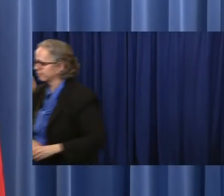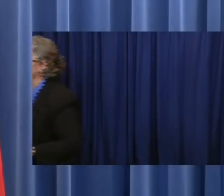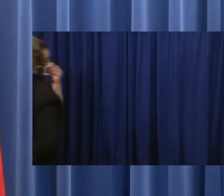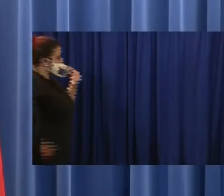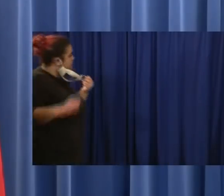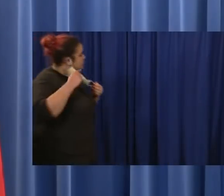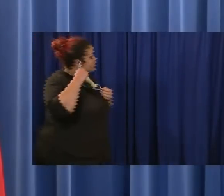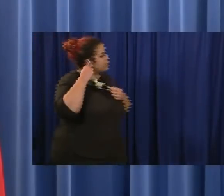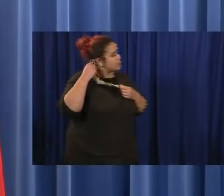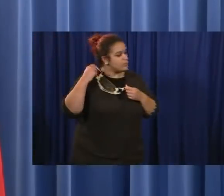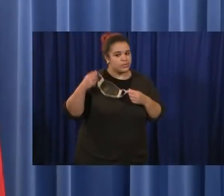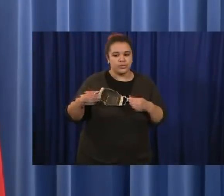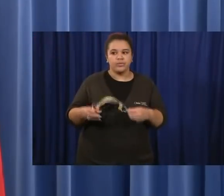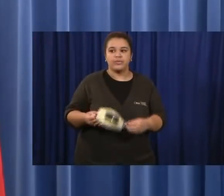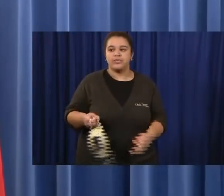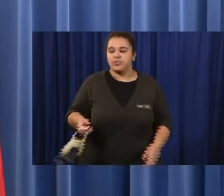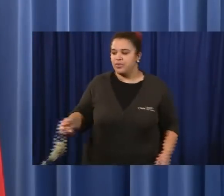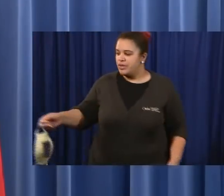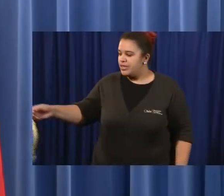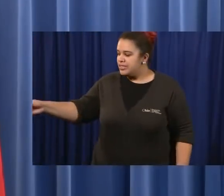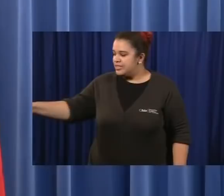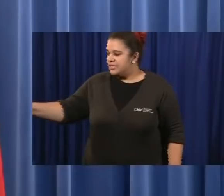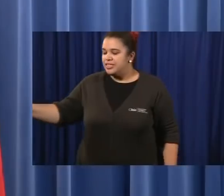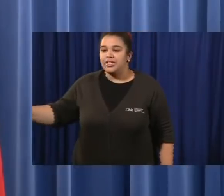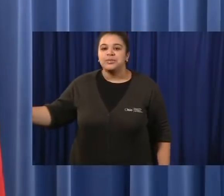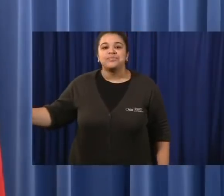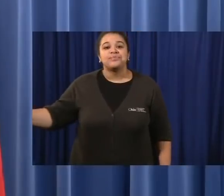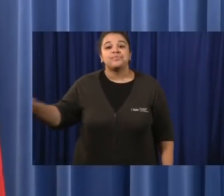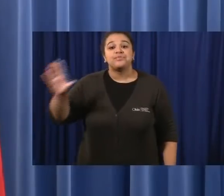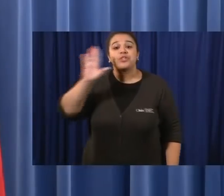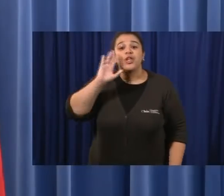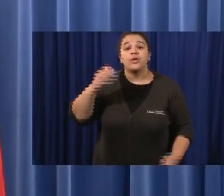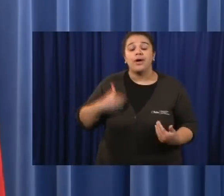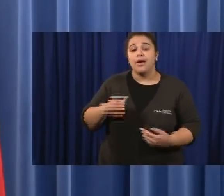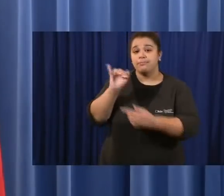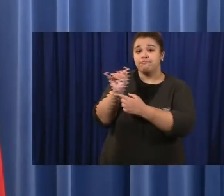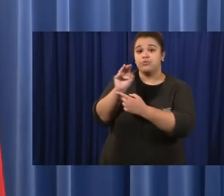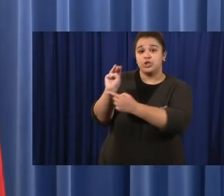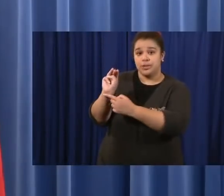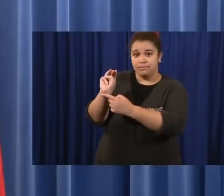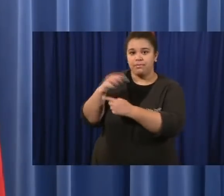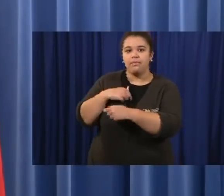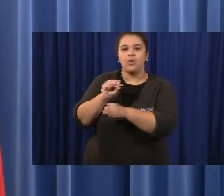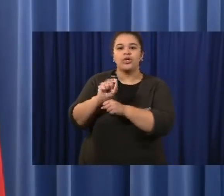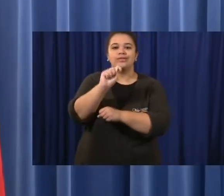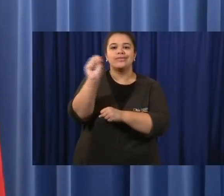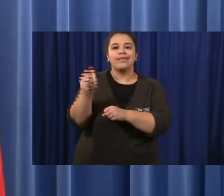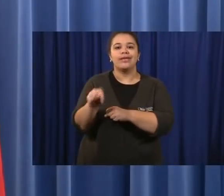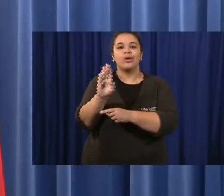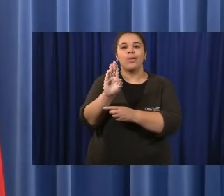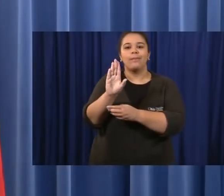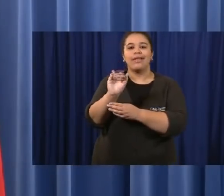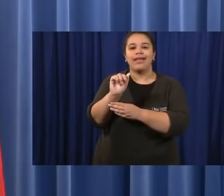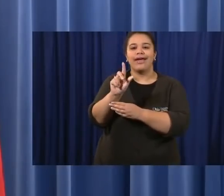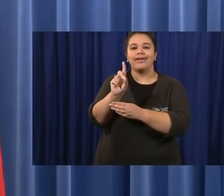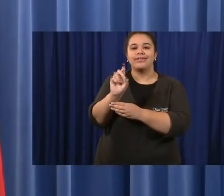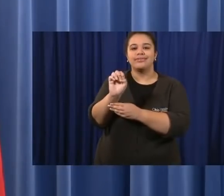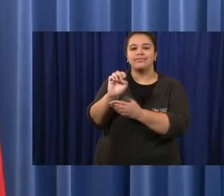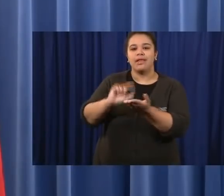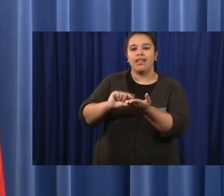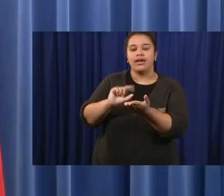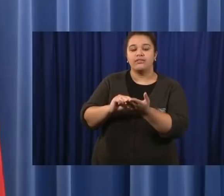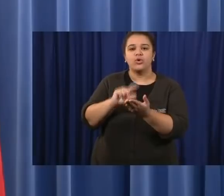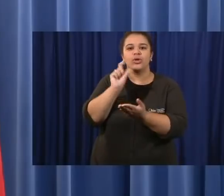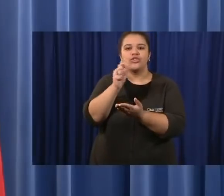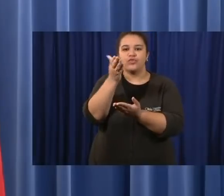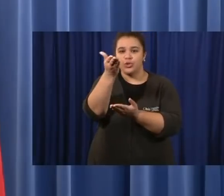Hello, Governor. Jim Province with the Toledo Blade. This is a question for you and for Dr. Acton. Early on in the crisis, you had said that you had wanted to